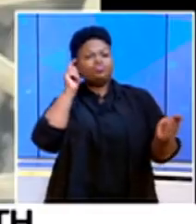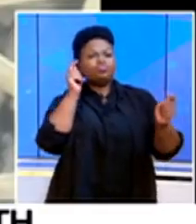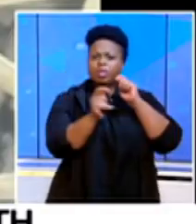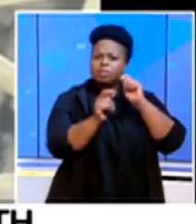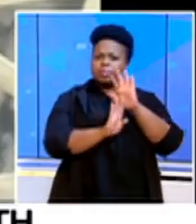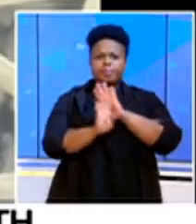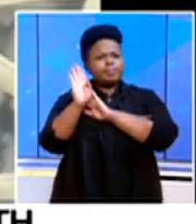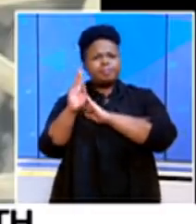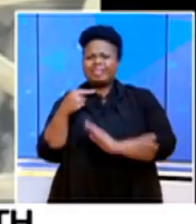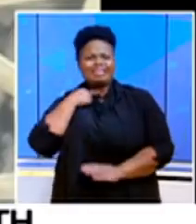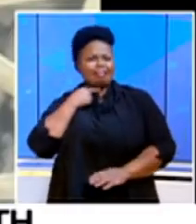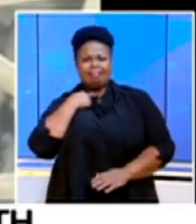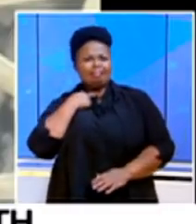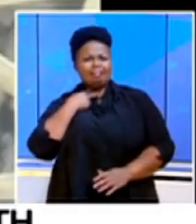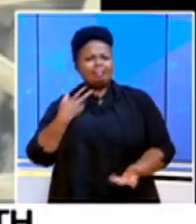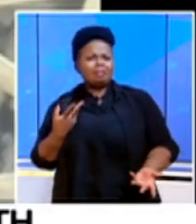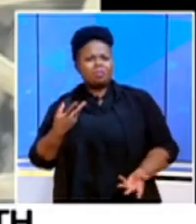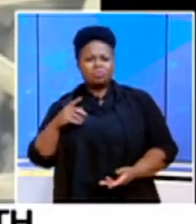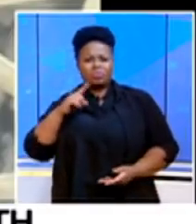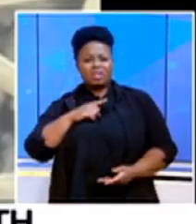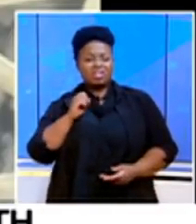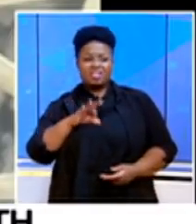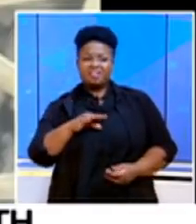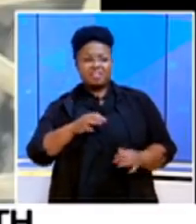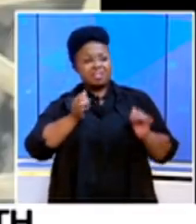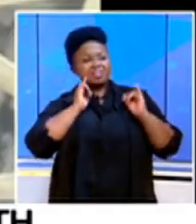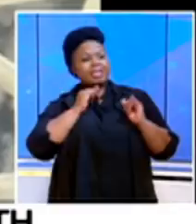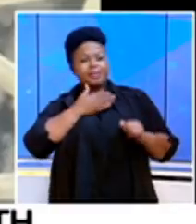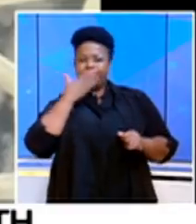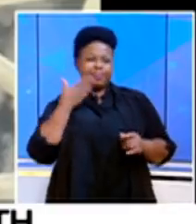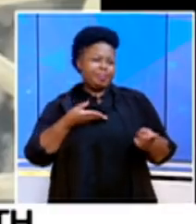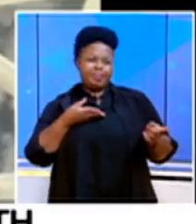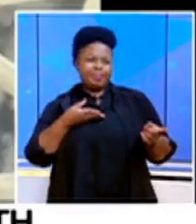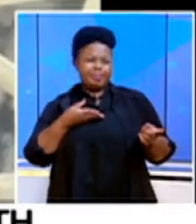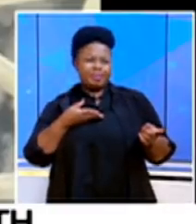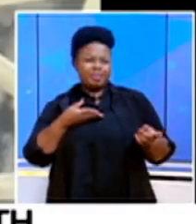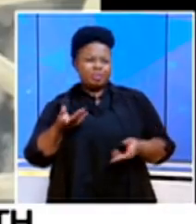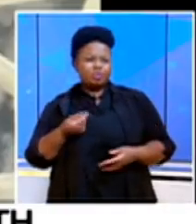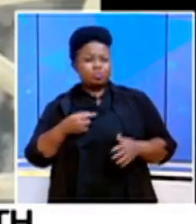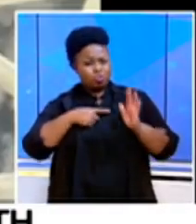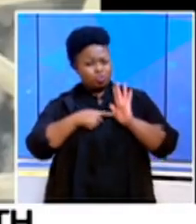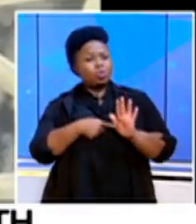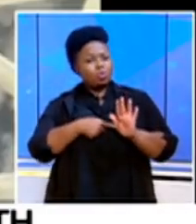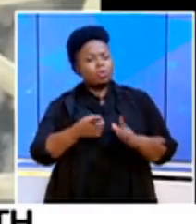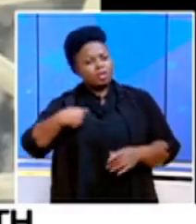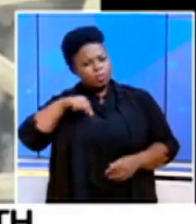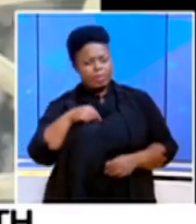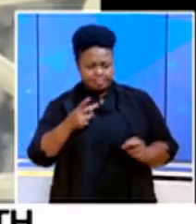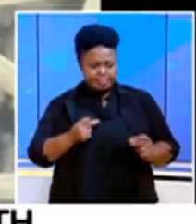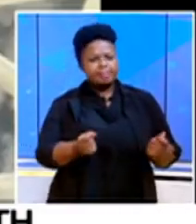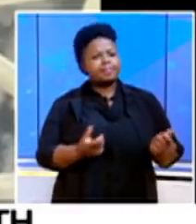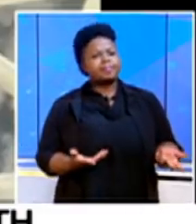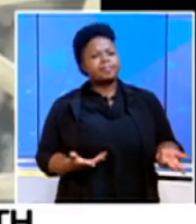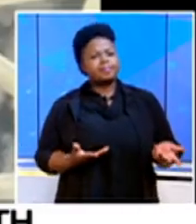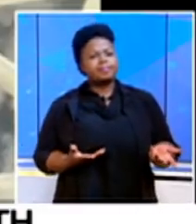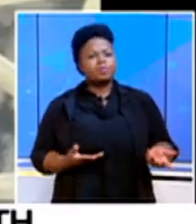not show seriousness and show that we are really acting with greater speed